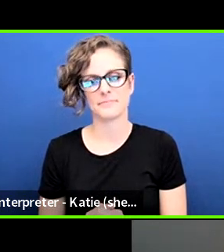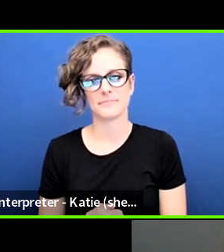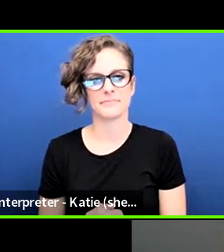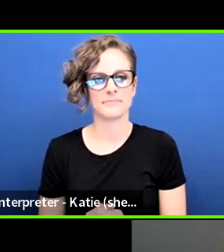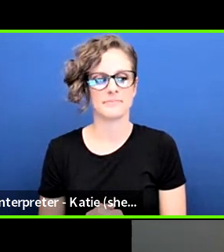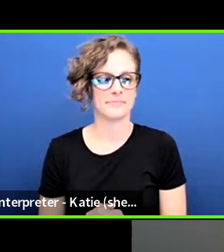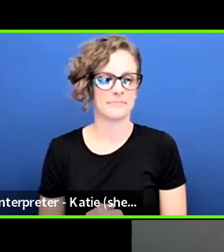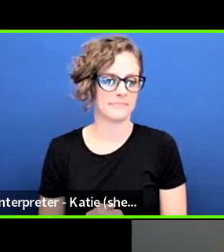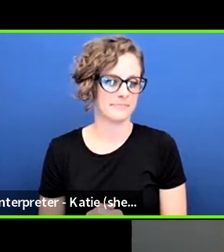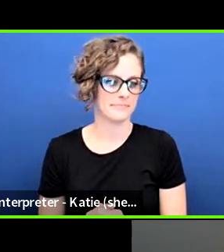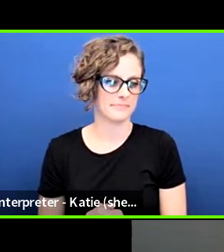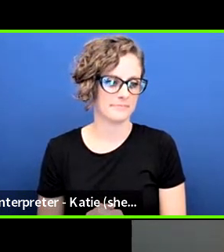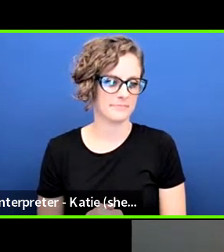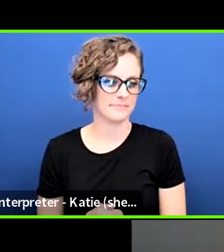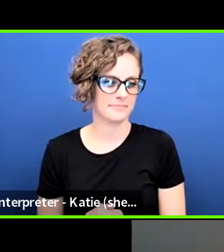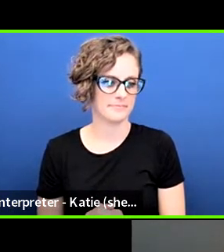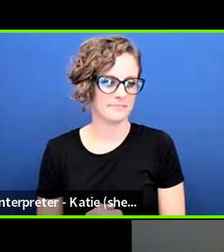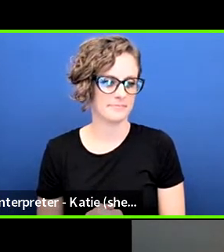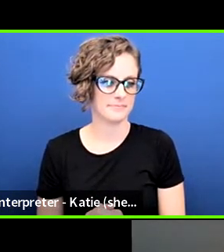Shoot.